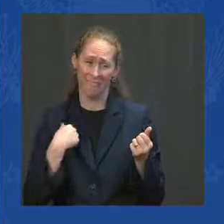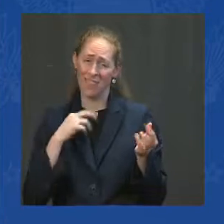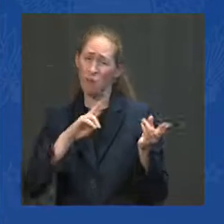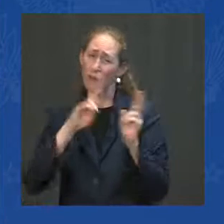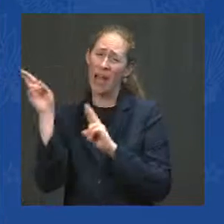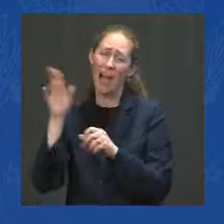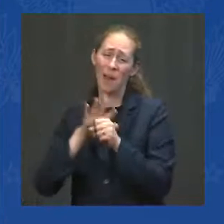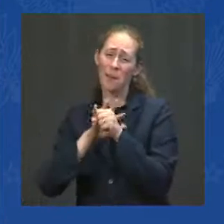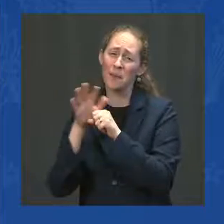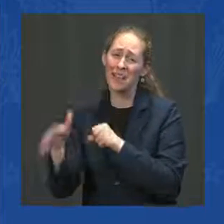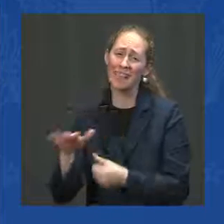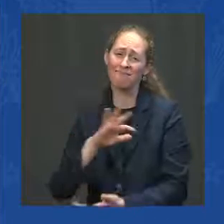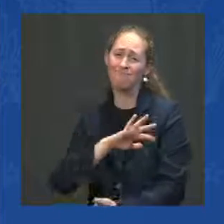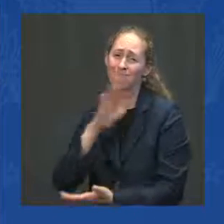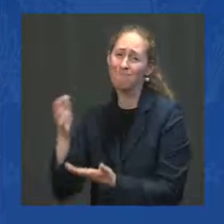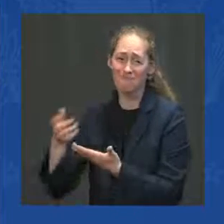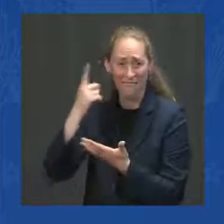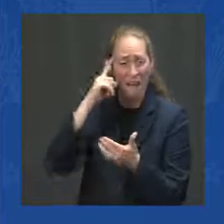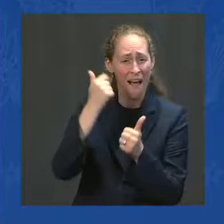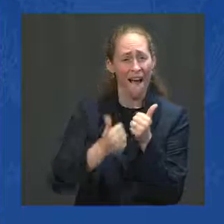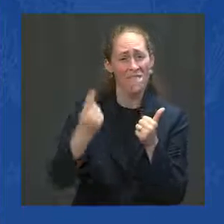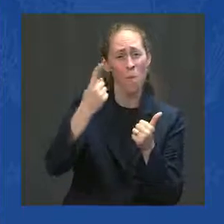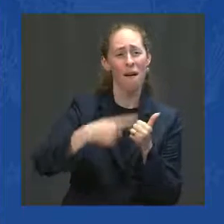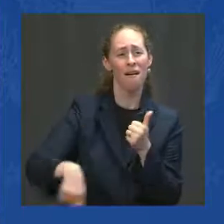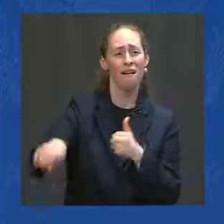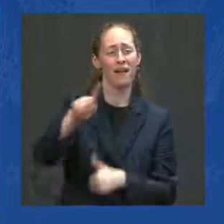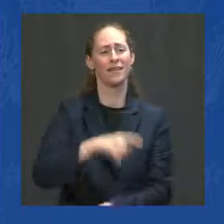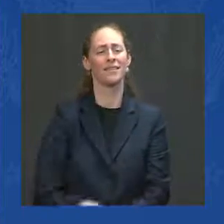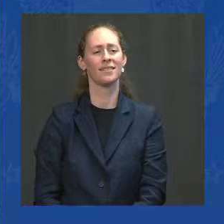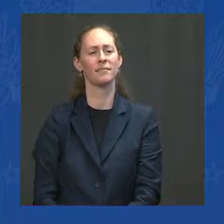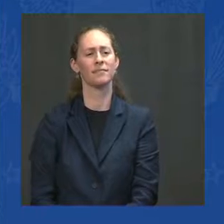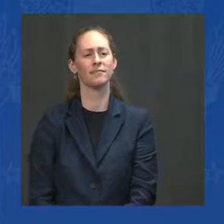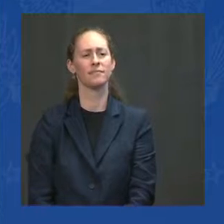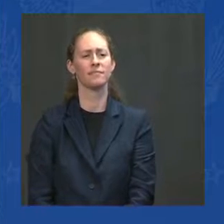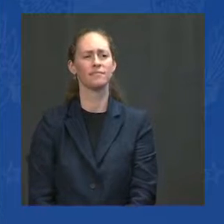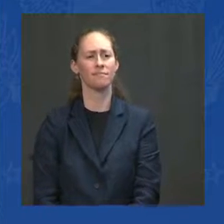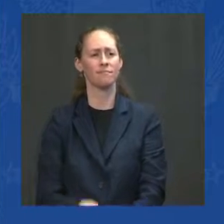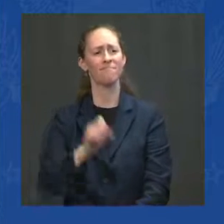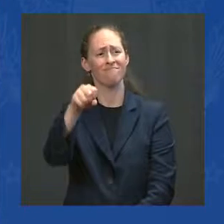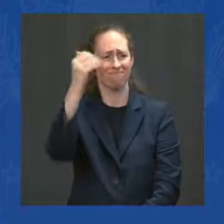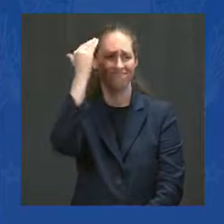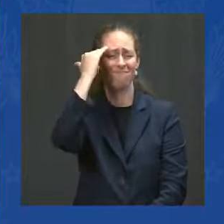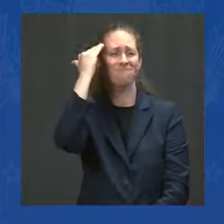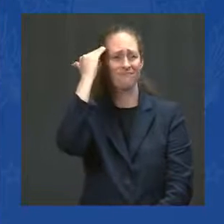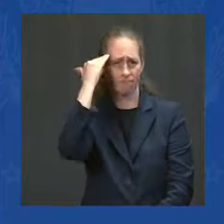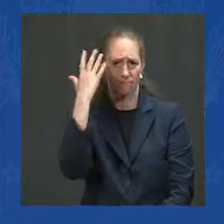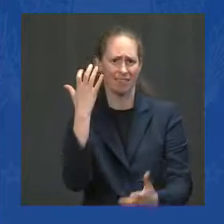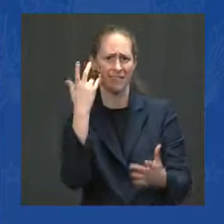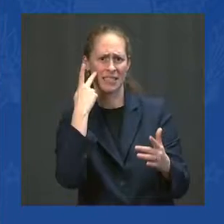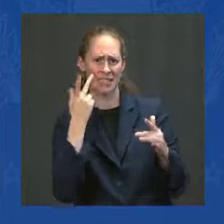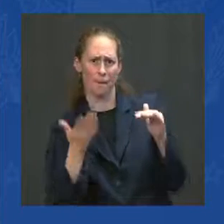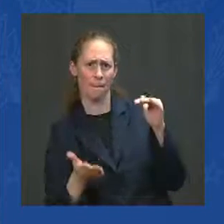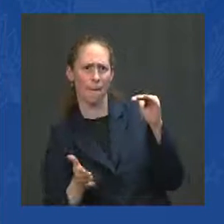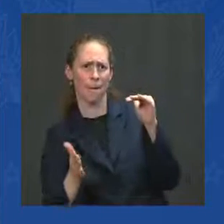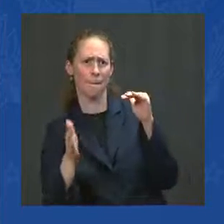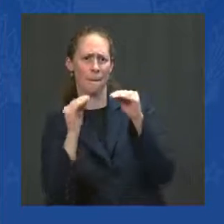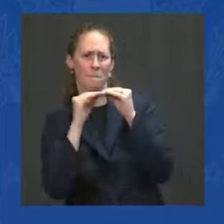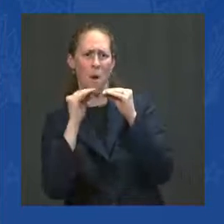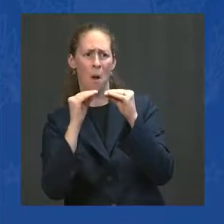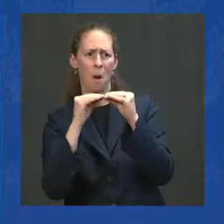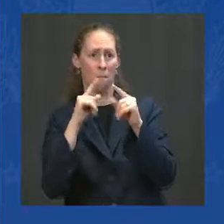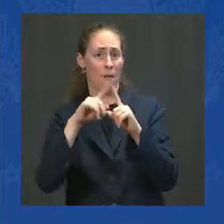people realize, and it is picking up, vaccines are picking up, but not at the rate they were before. Remember, I was setting up,